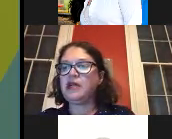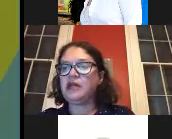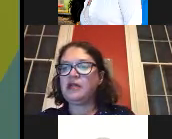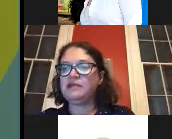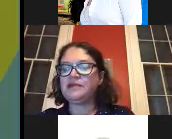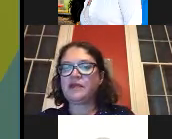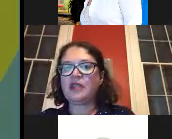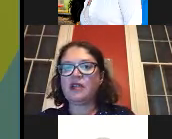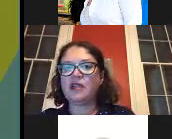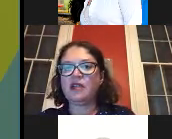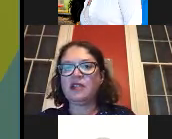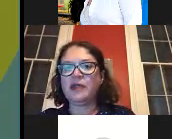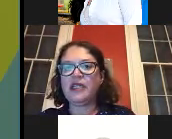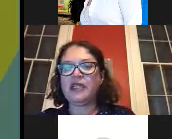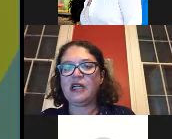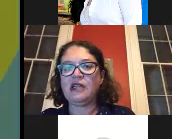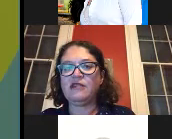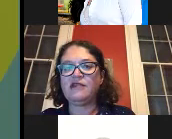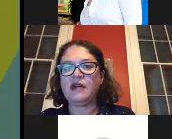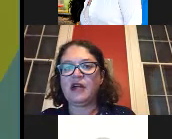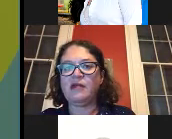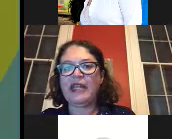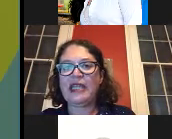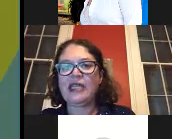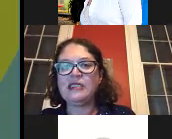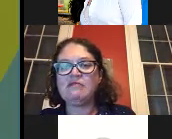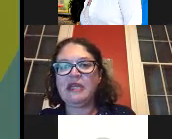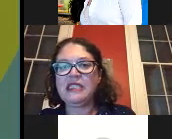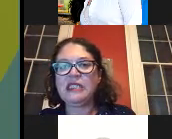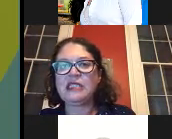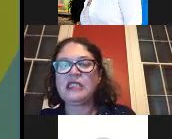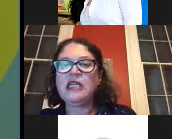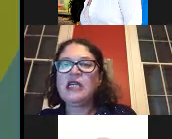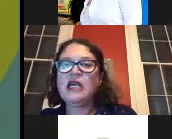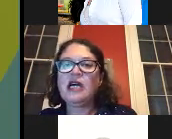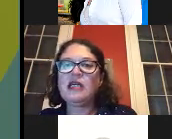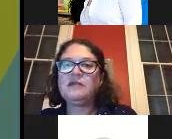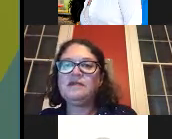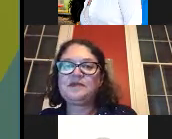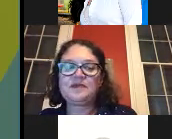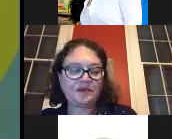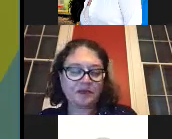through a little bit of Medicaid basics